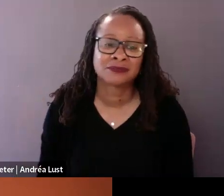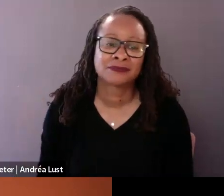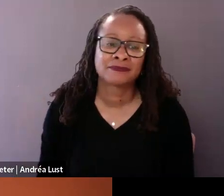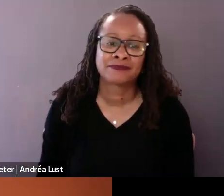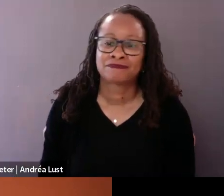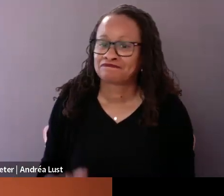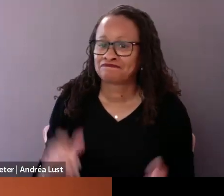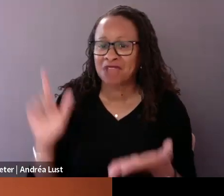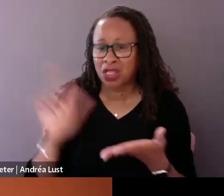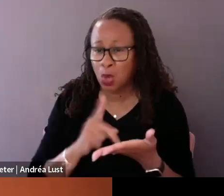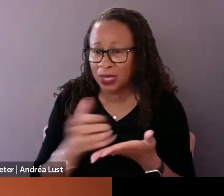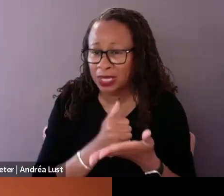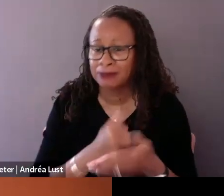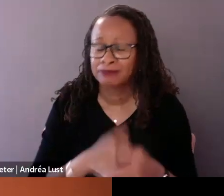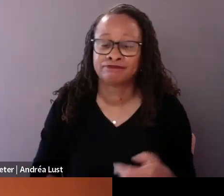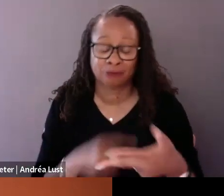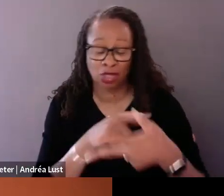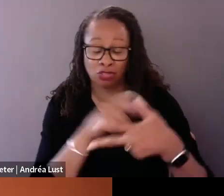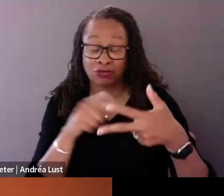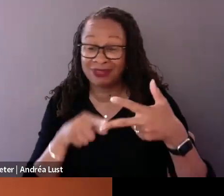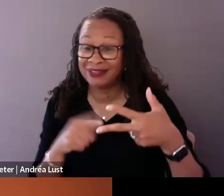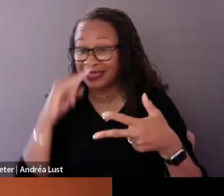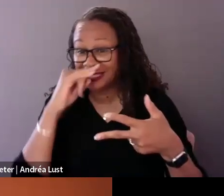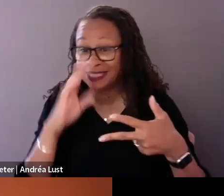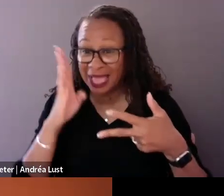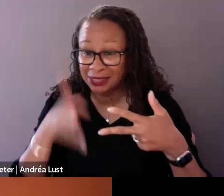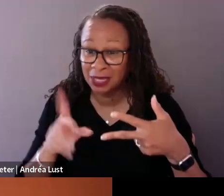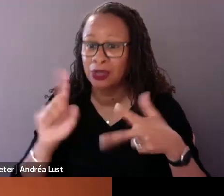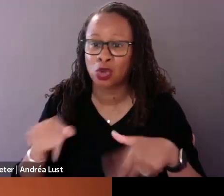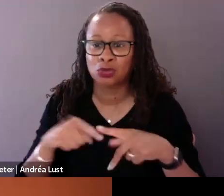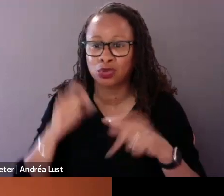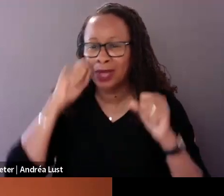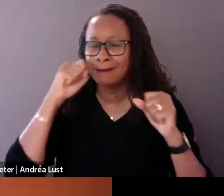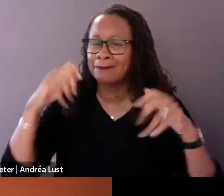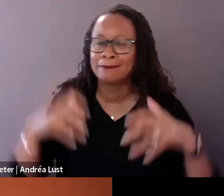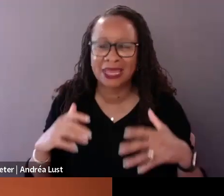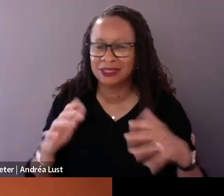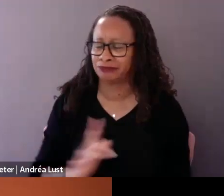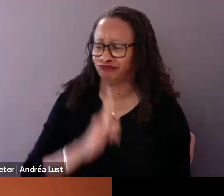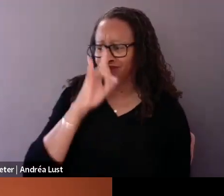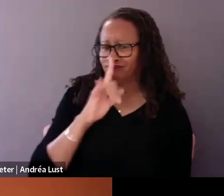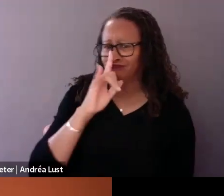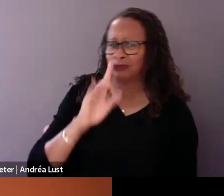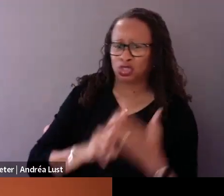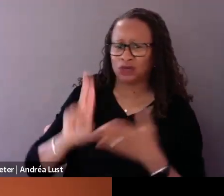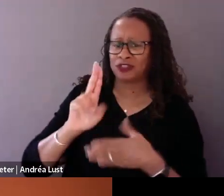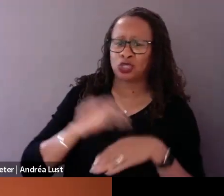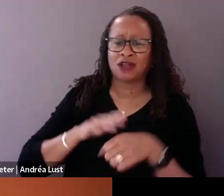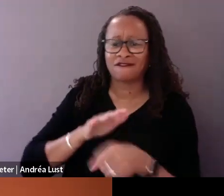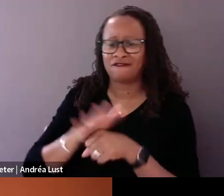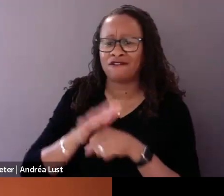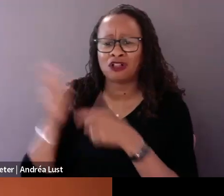low income. All three of their kids end up going to amazing, prestigious universities on full scholarships.